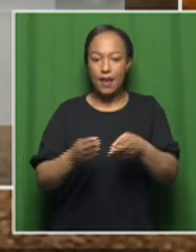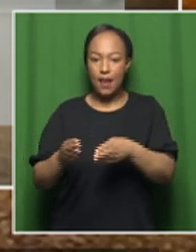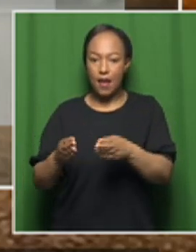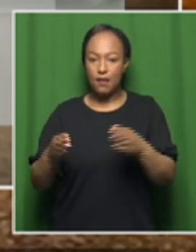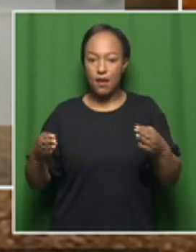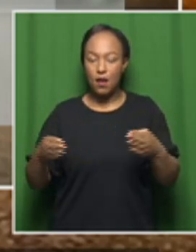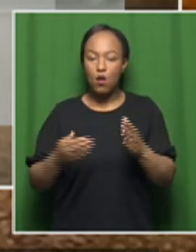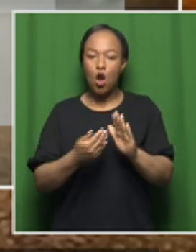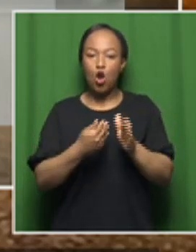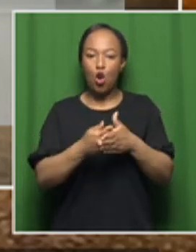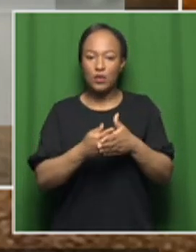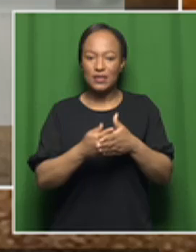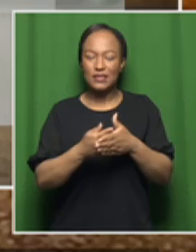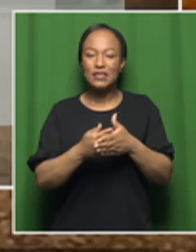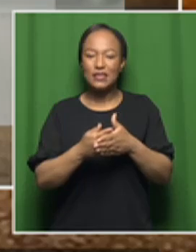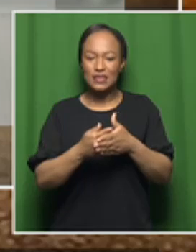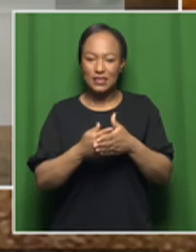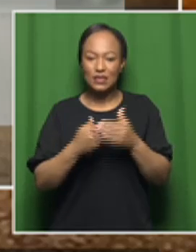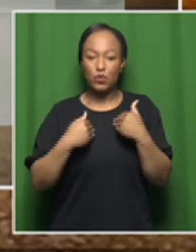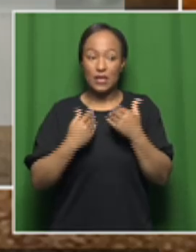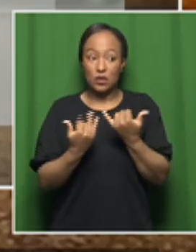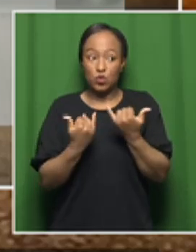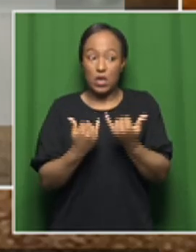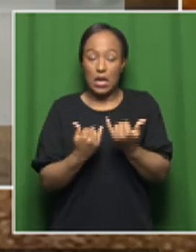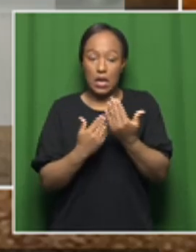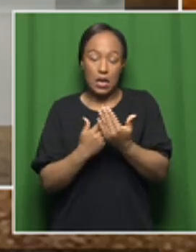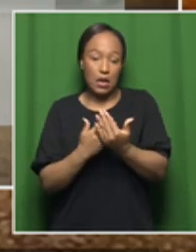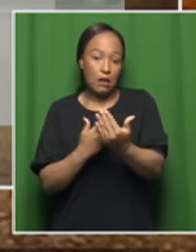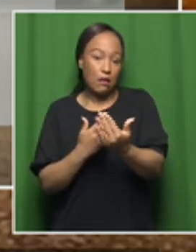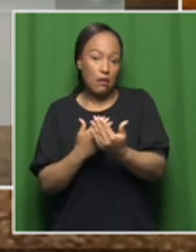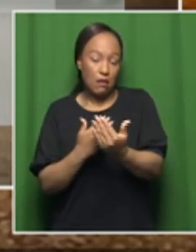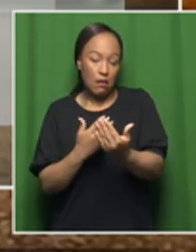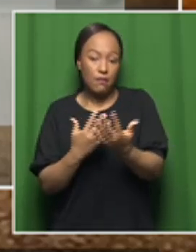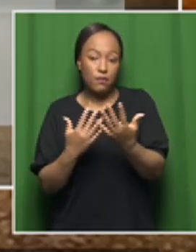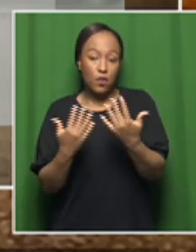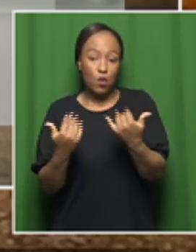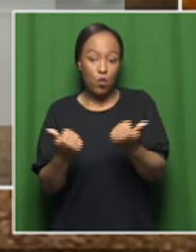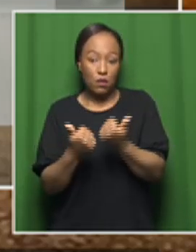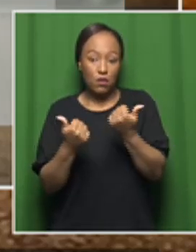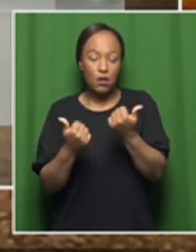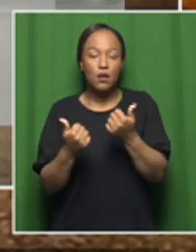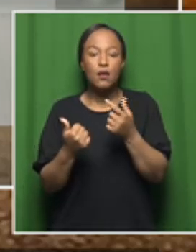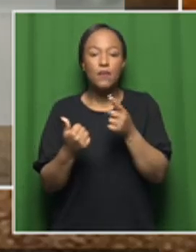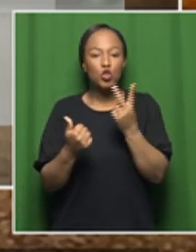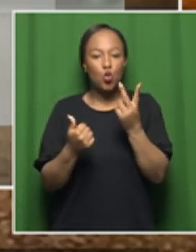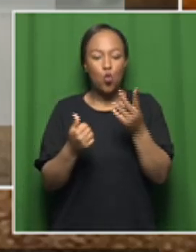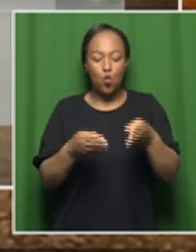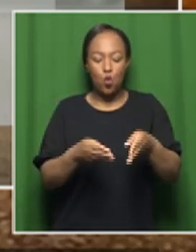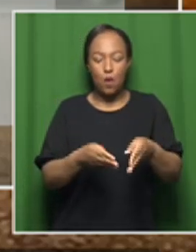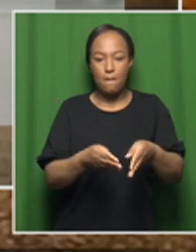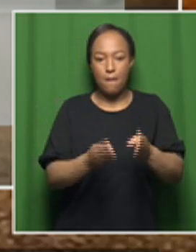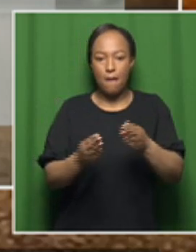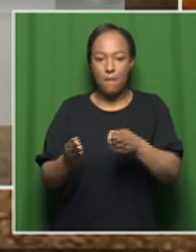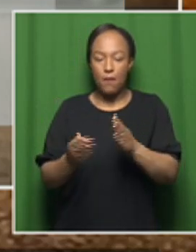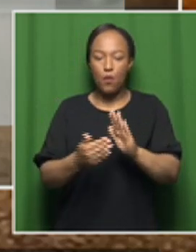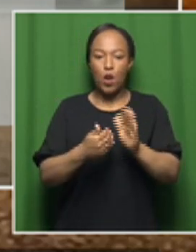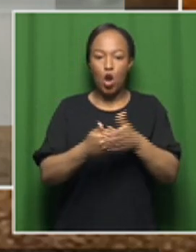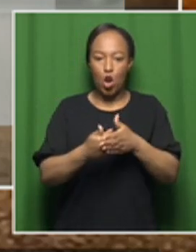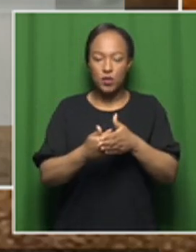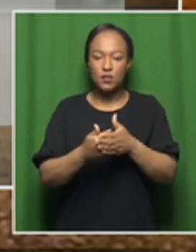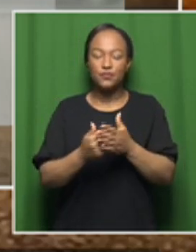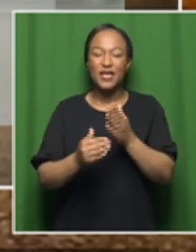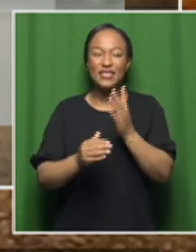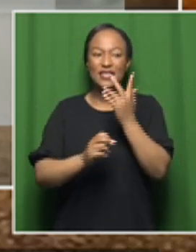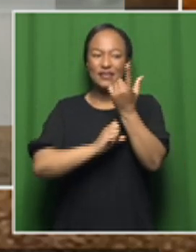from today. When those actual 2 lanes go in, might be today, might not be, but once they go in, 2 lanes will stay closed right through until the end of February next